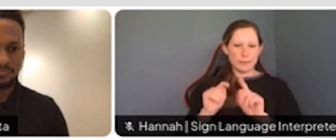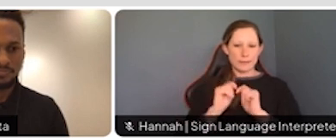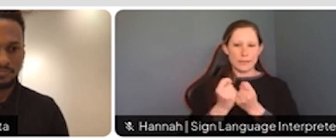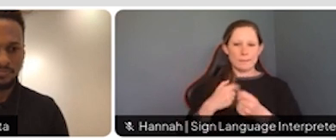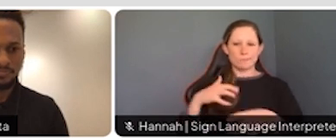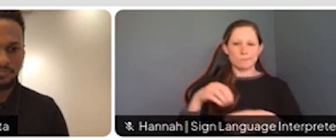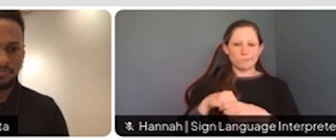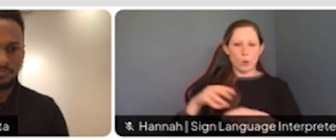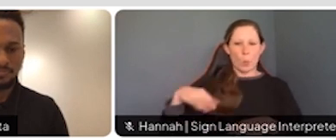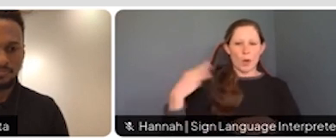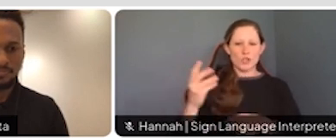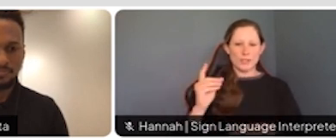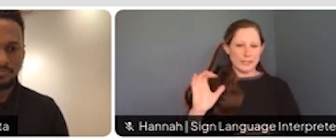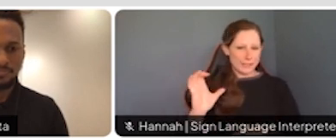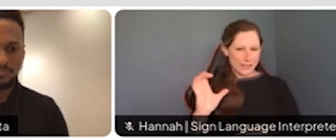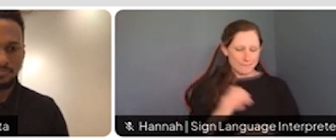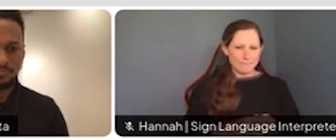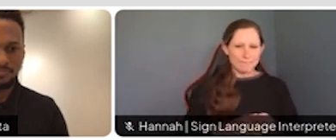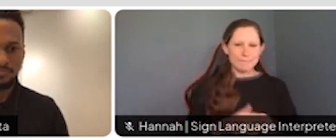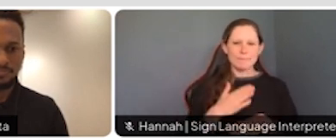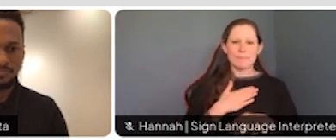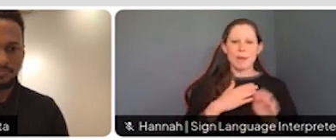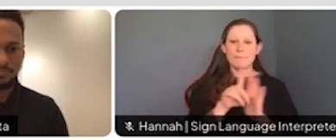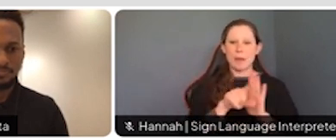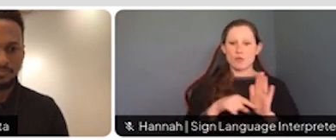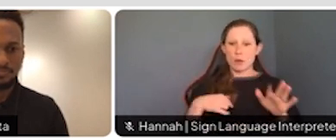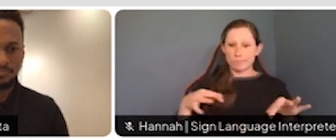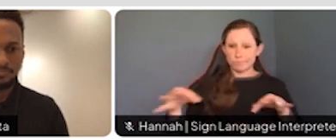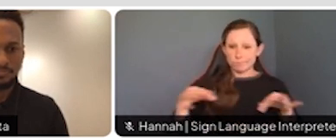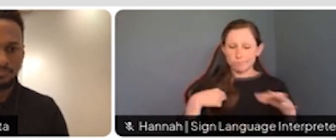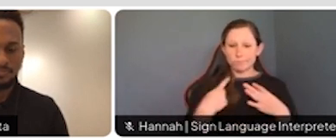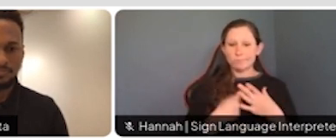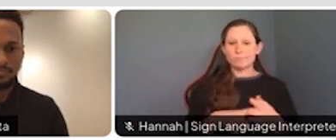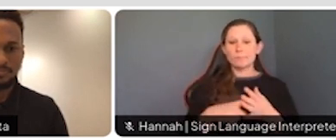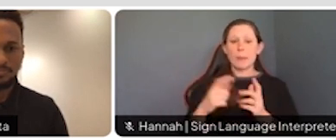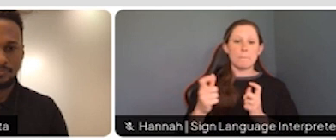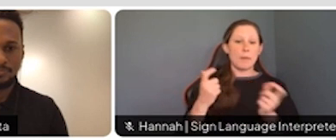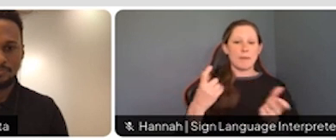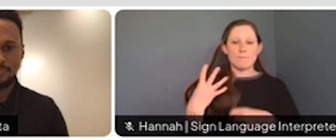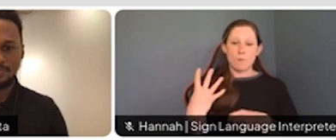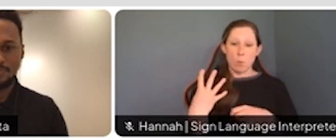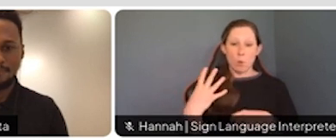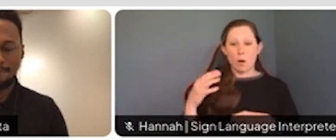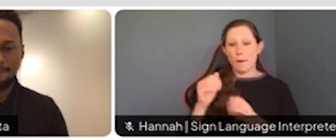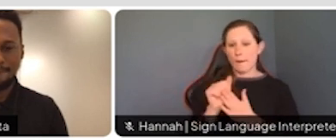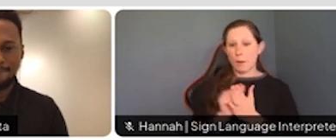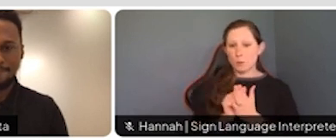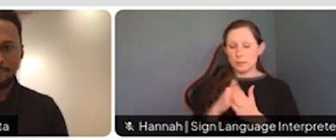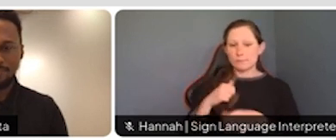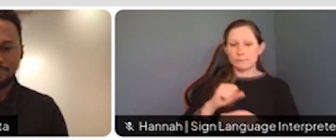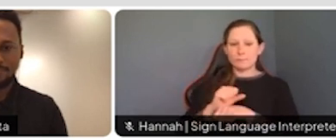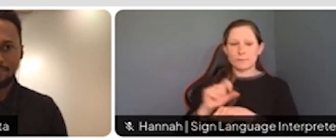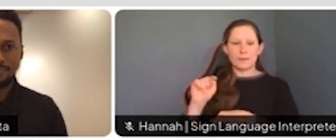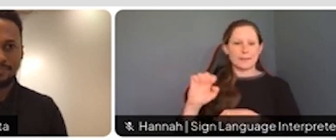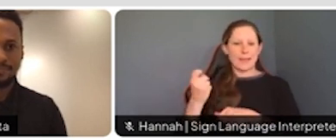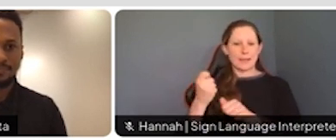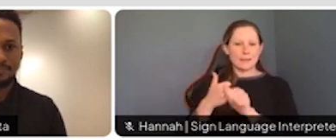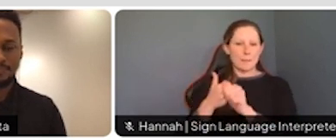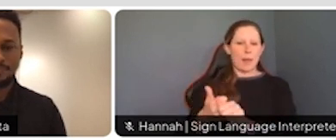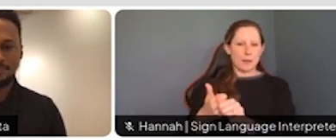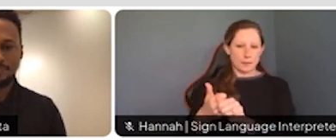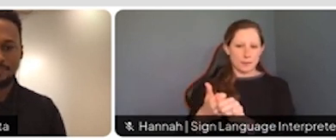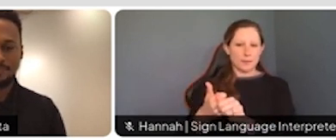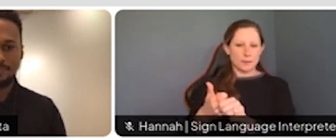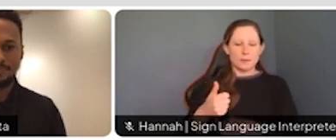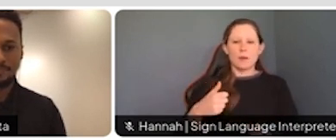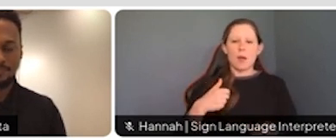D.C. And my background is that I started out in Big Four accounting, working on tax compliance, and